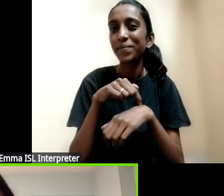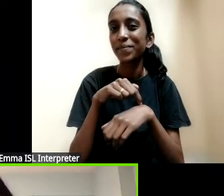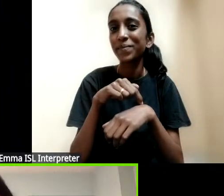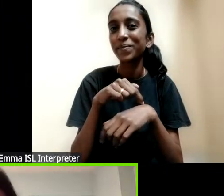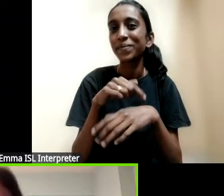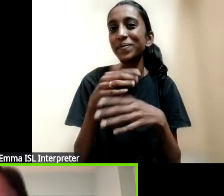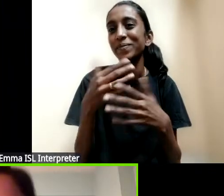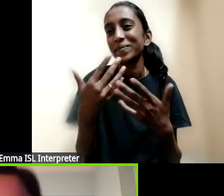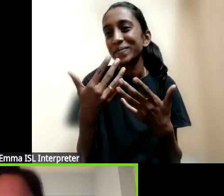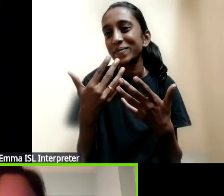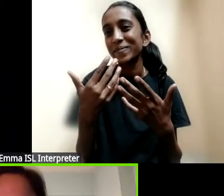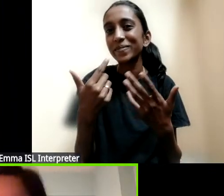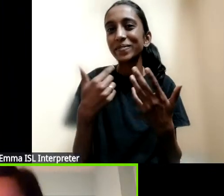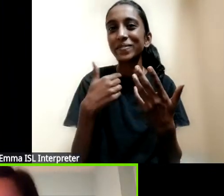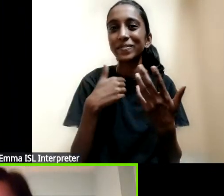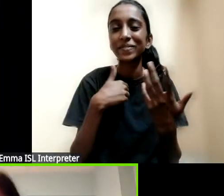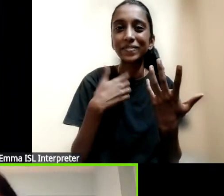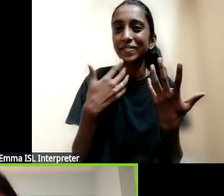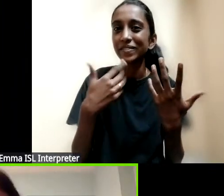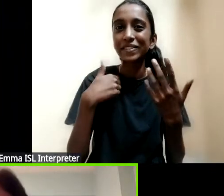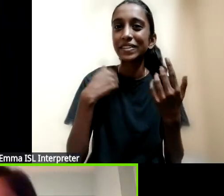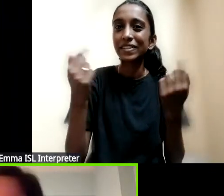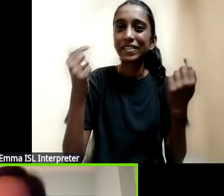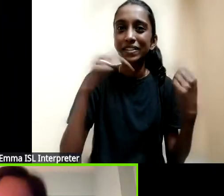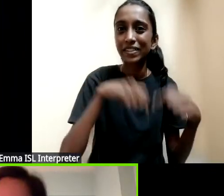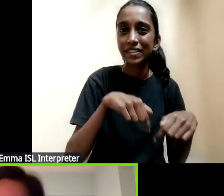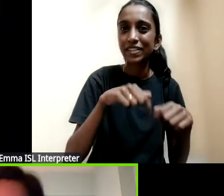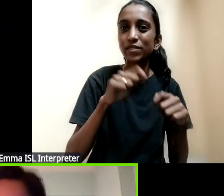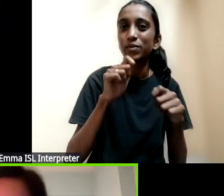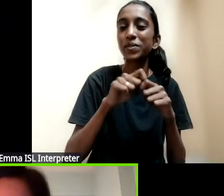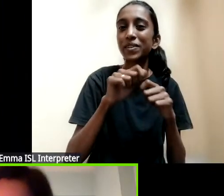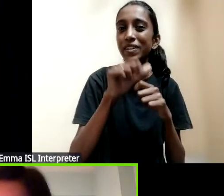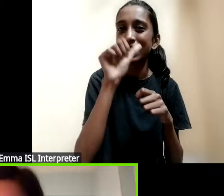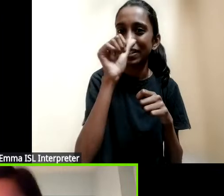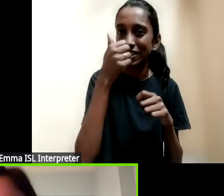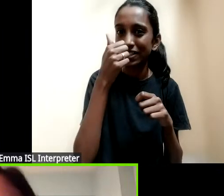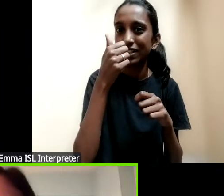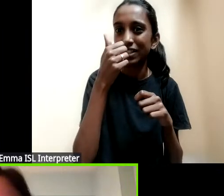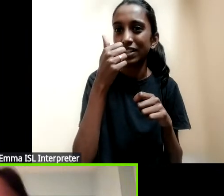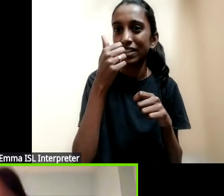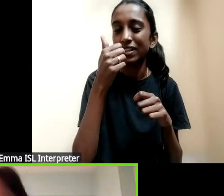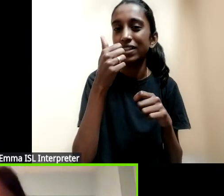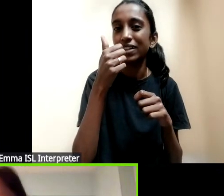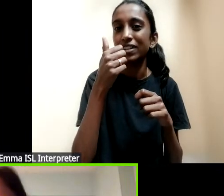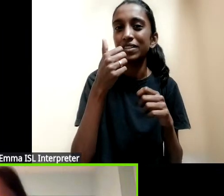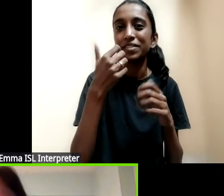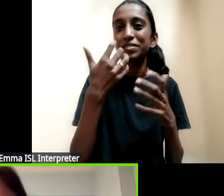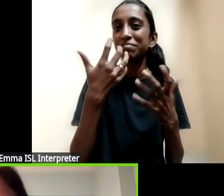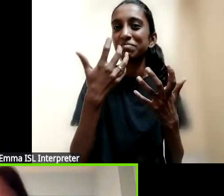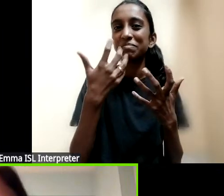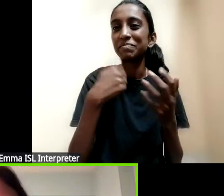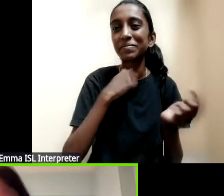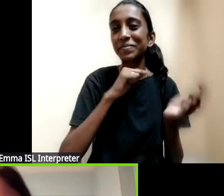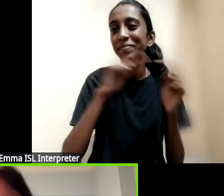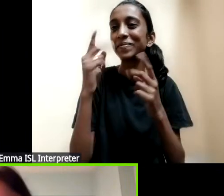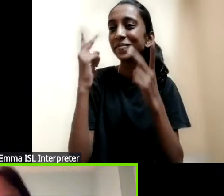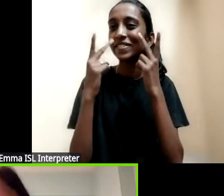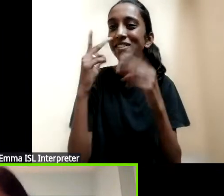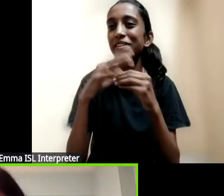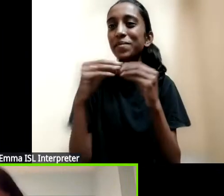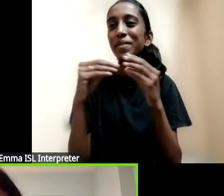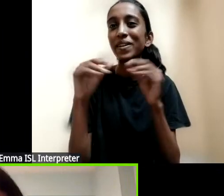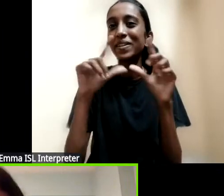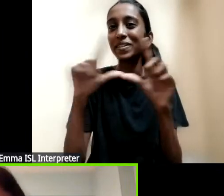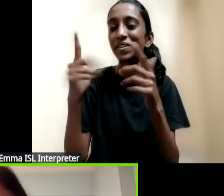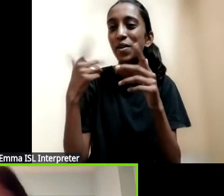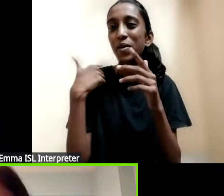out of Amsterdam. I'm just here for a fieldwork in India, and I could not cram in a visit to Bangalore to see the exhibition. I